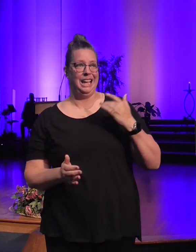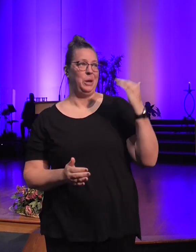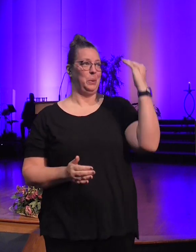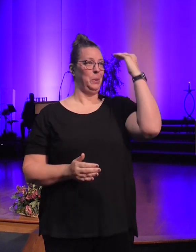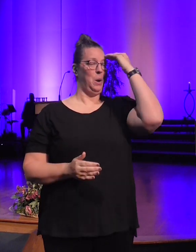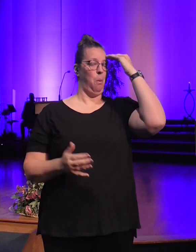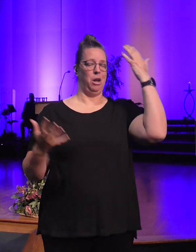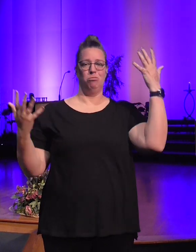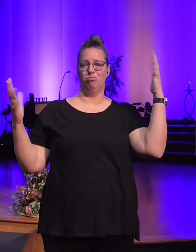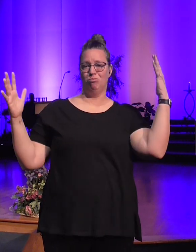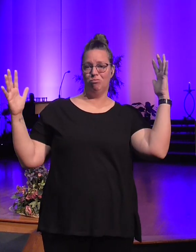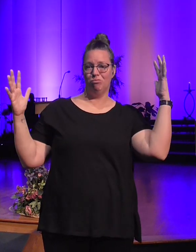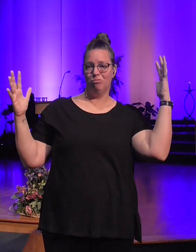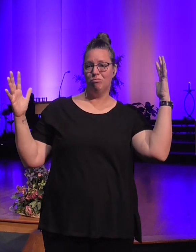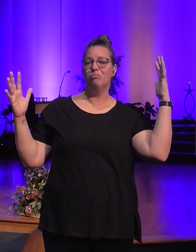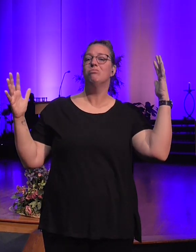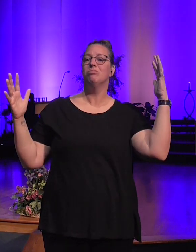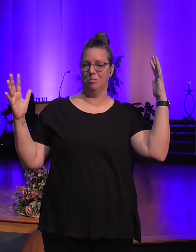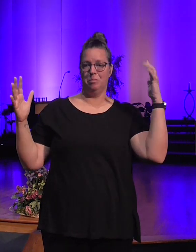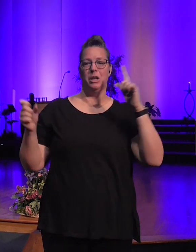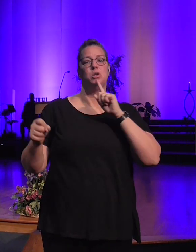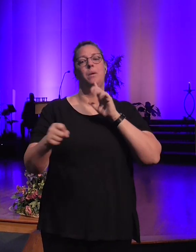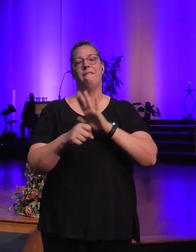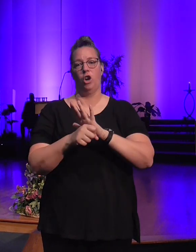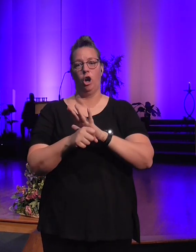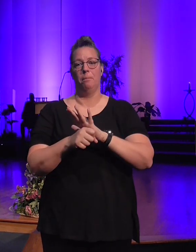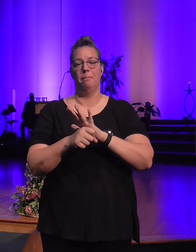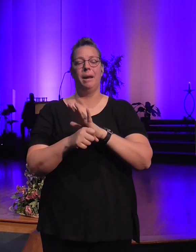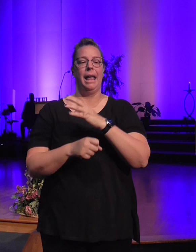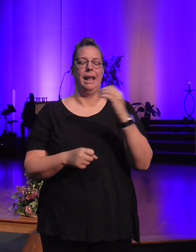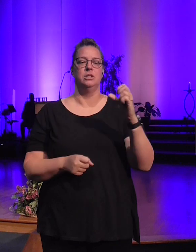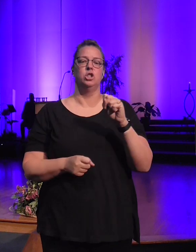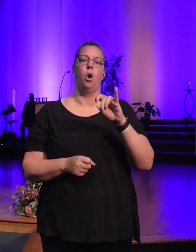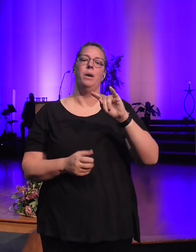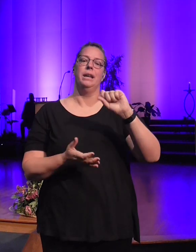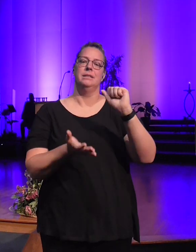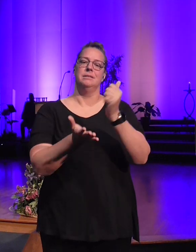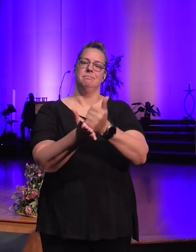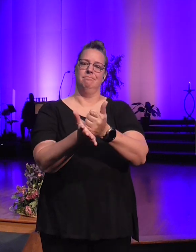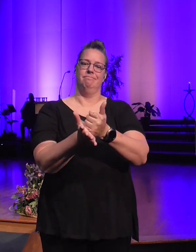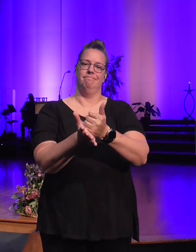done. So together we affirm, and so it is.